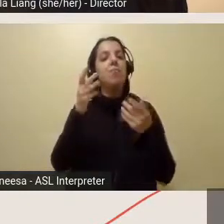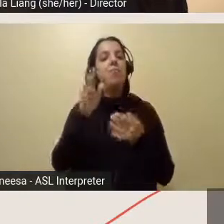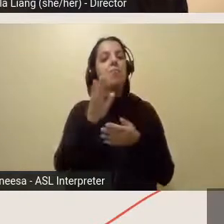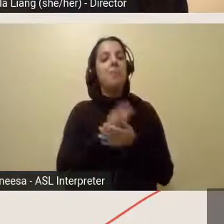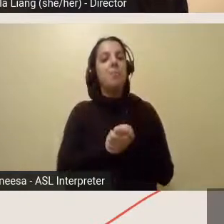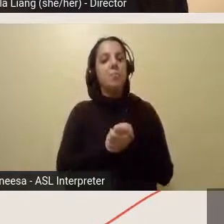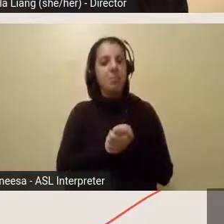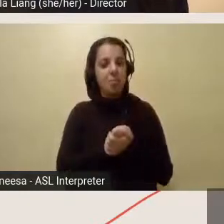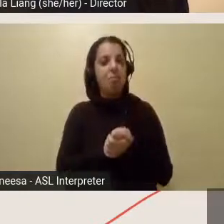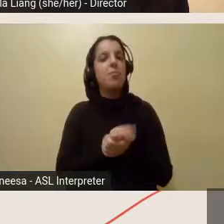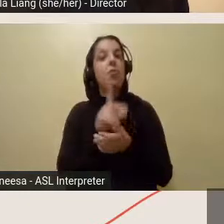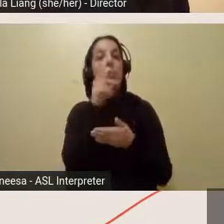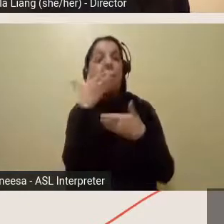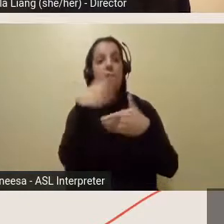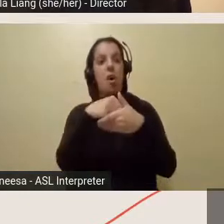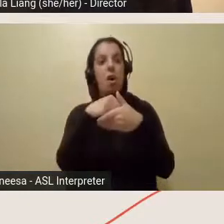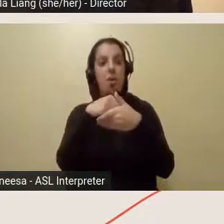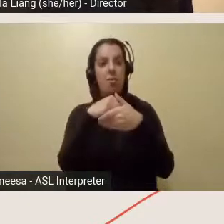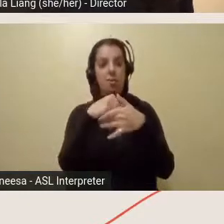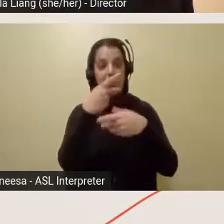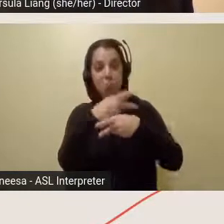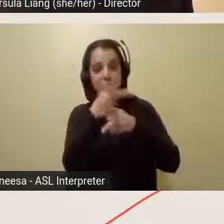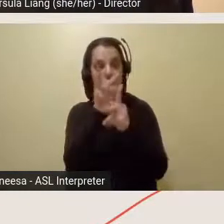own perspectives to achieve this?